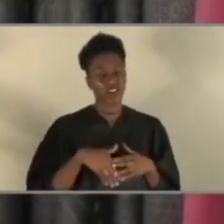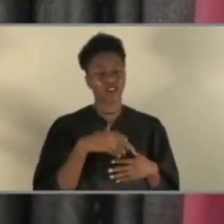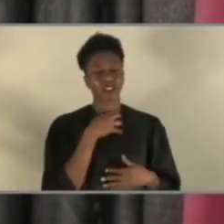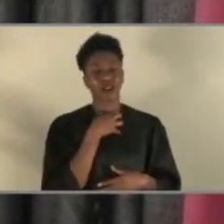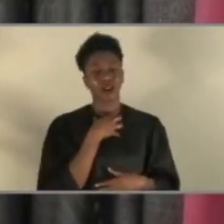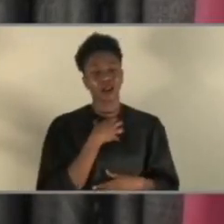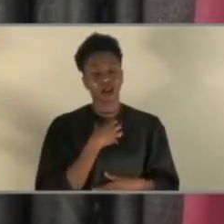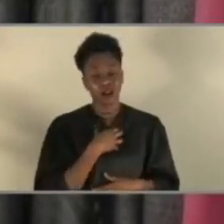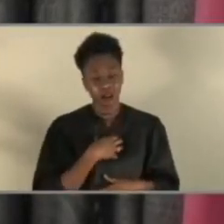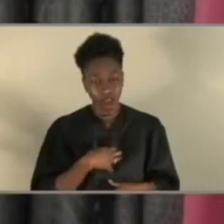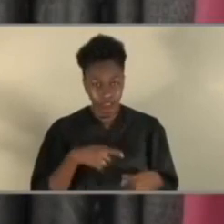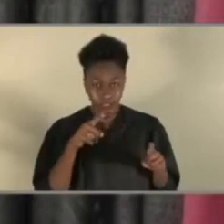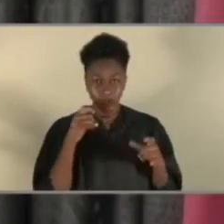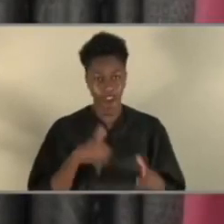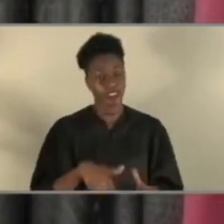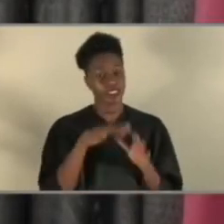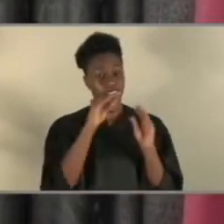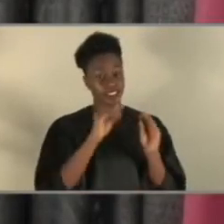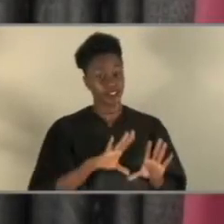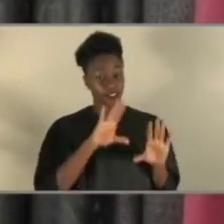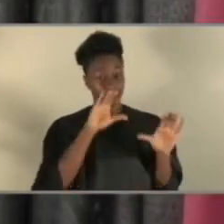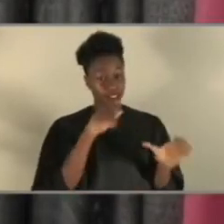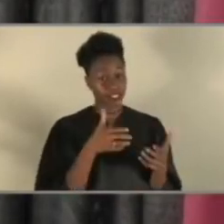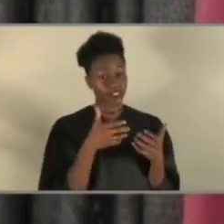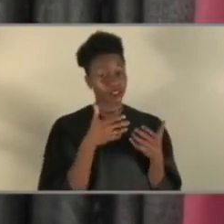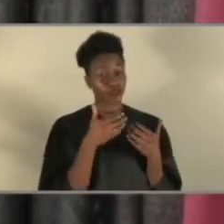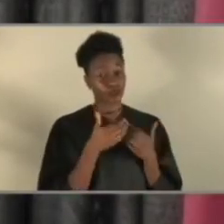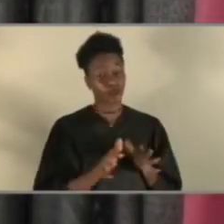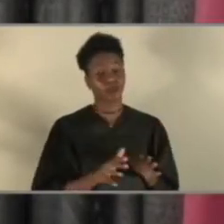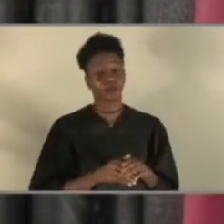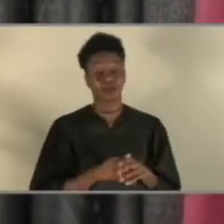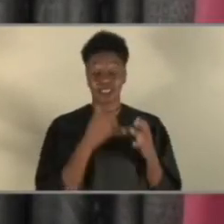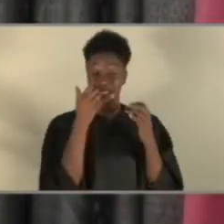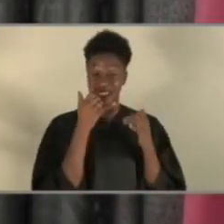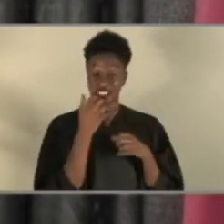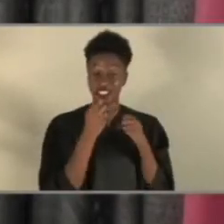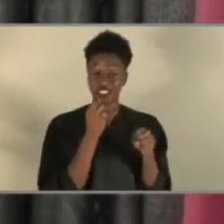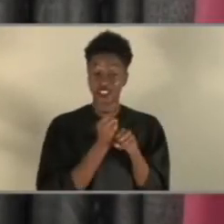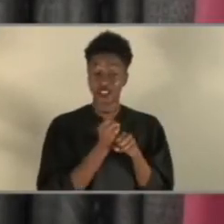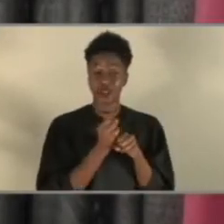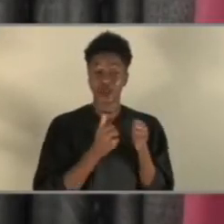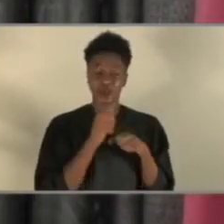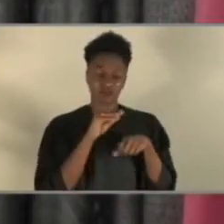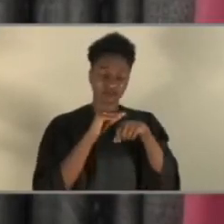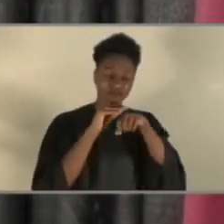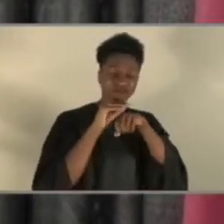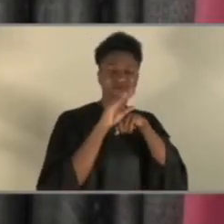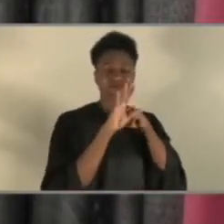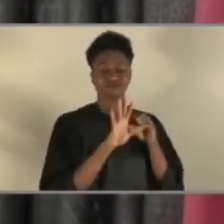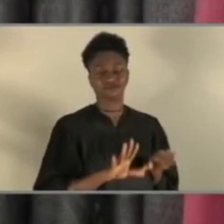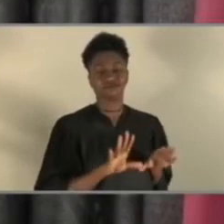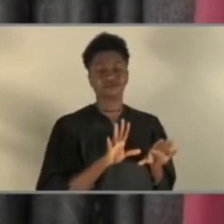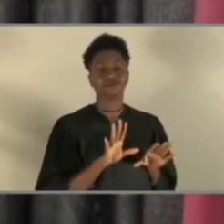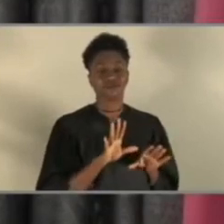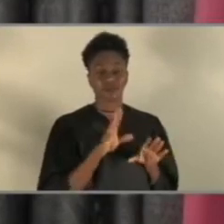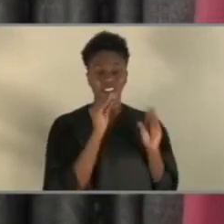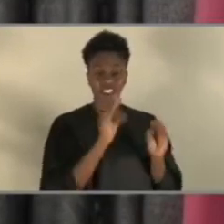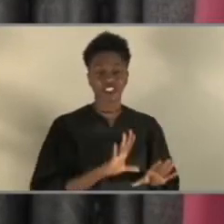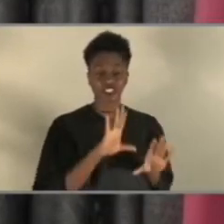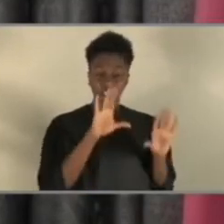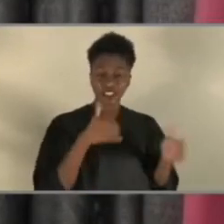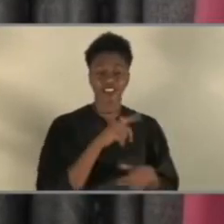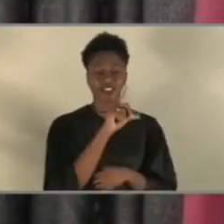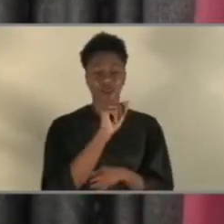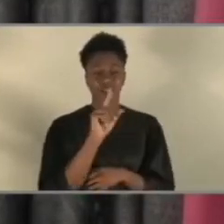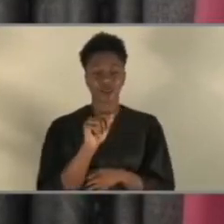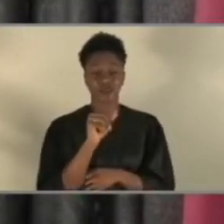teacher's classroom. This year's most inspirational teacher for Alfred Ely Beach High School class of 2020